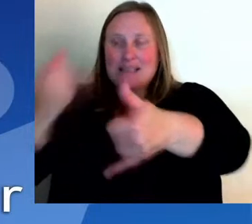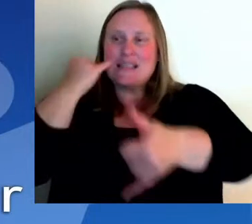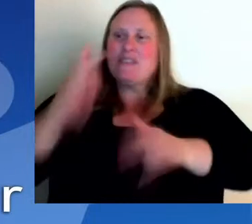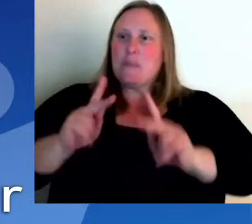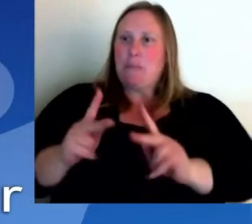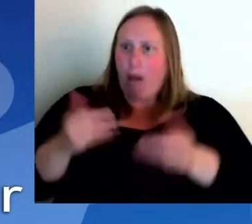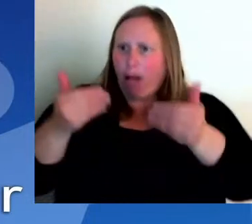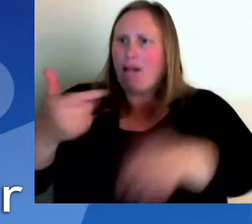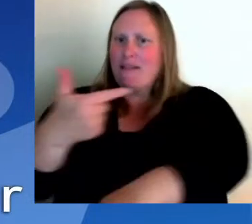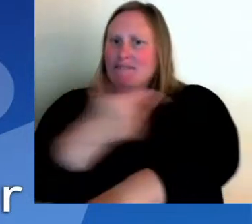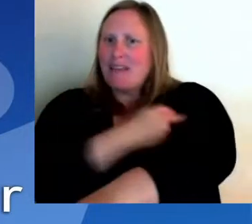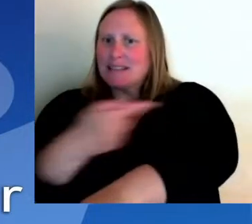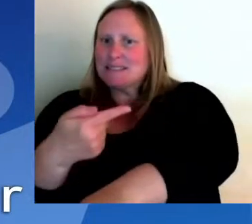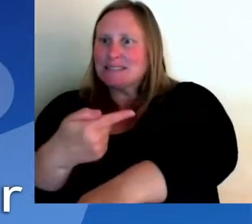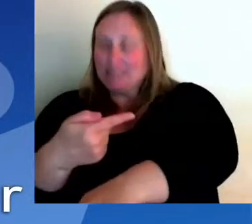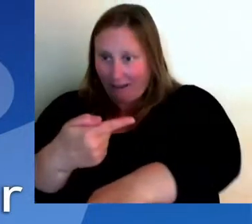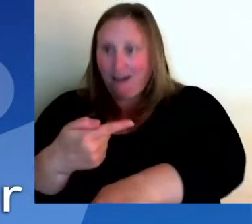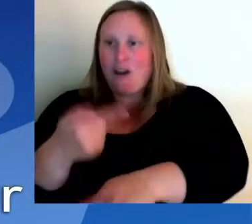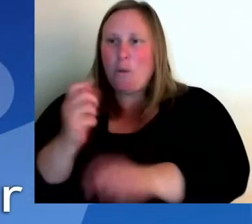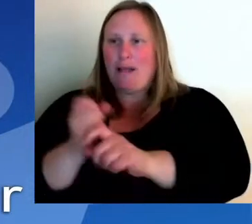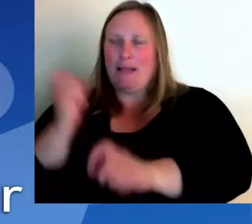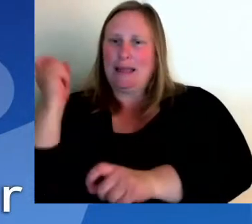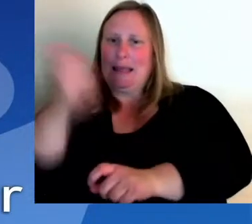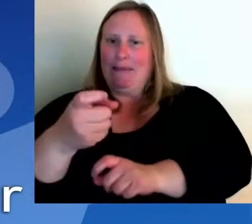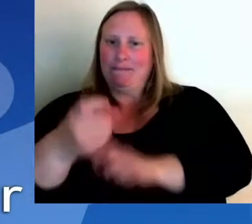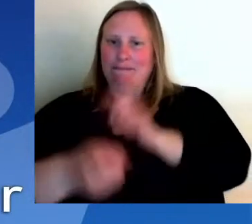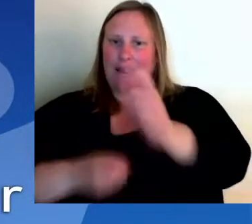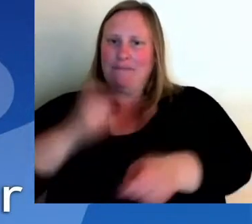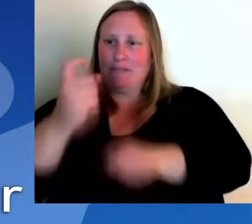Wisconsin to help pick up the vaccination rate?